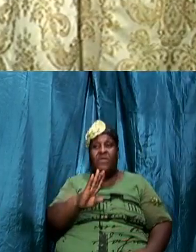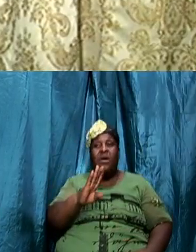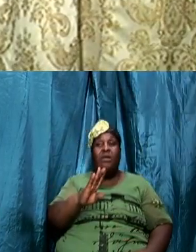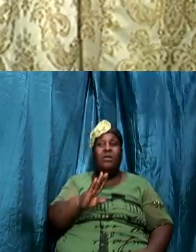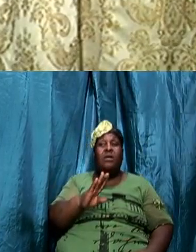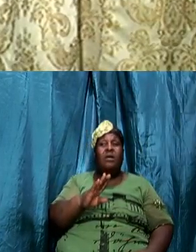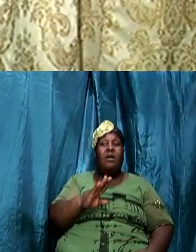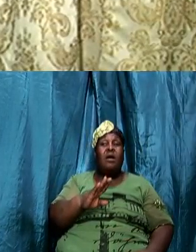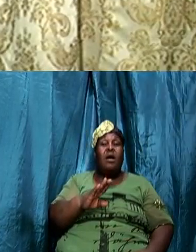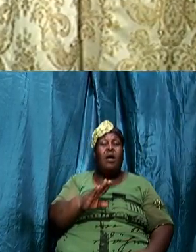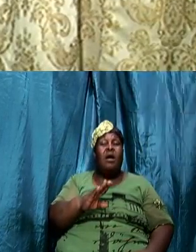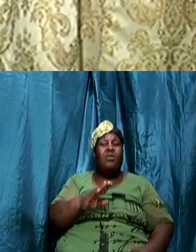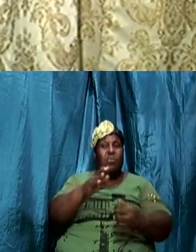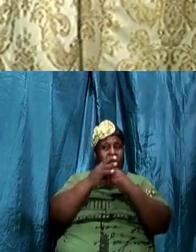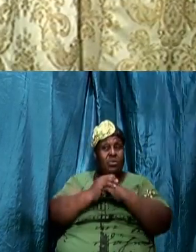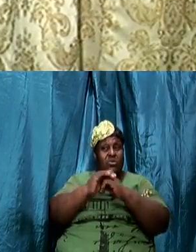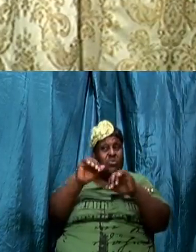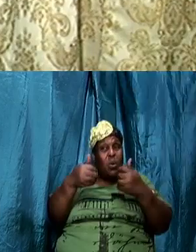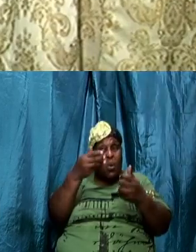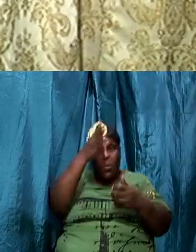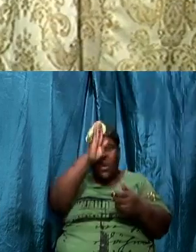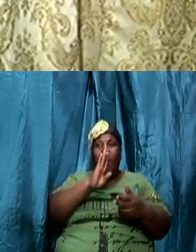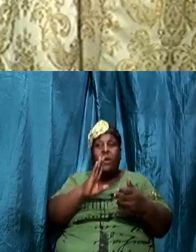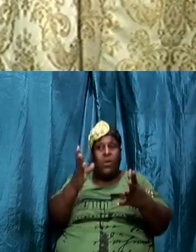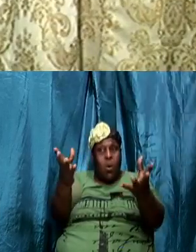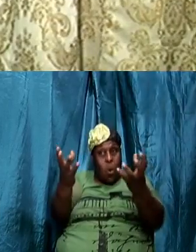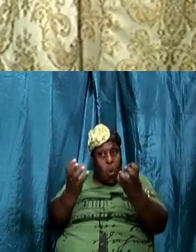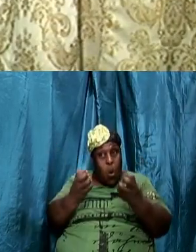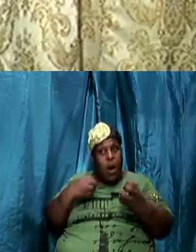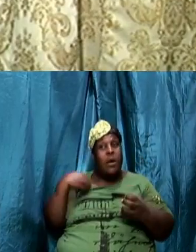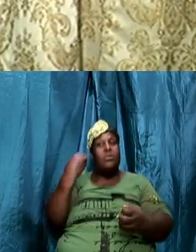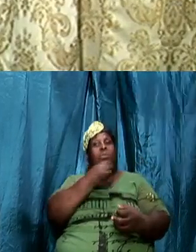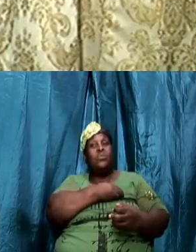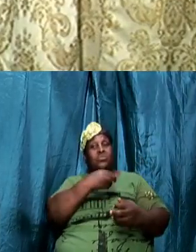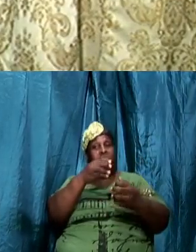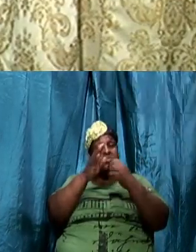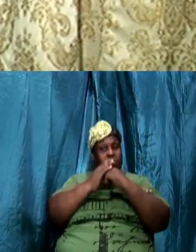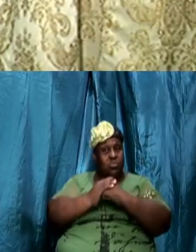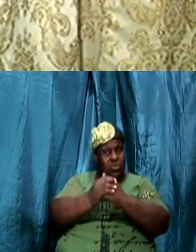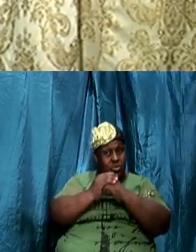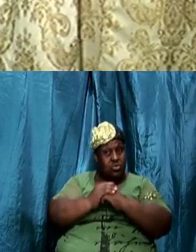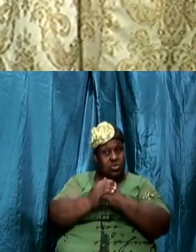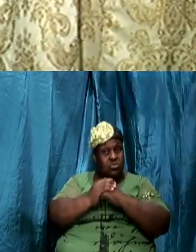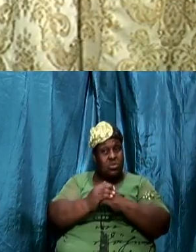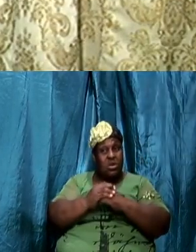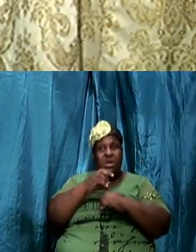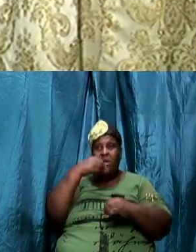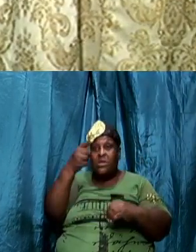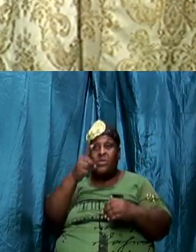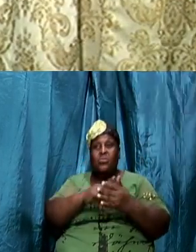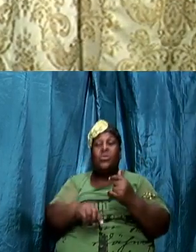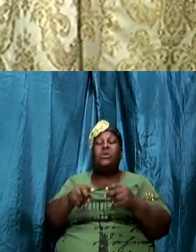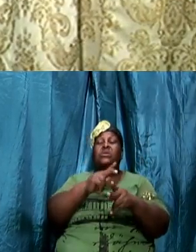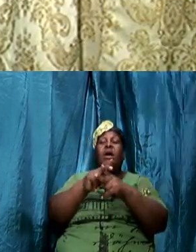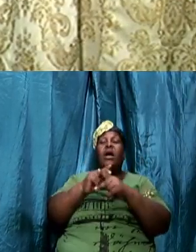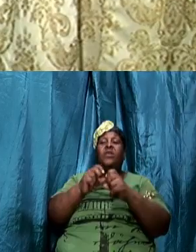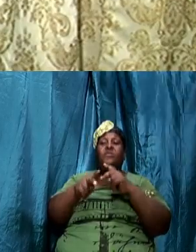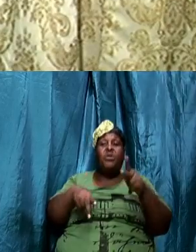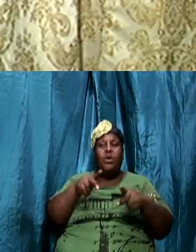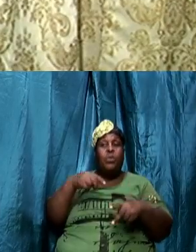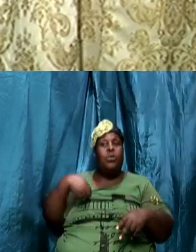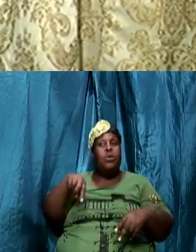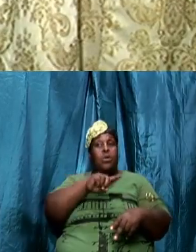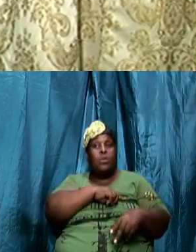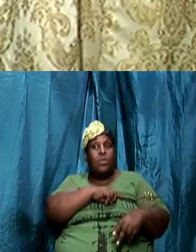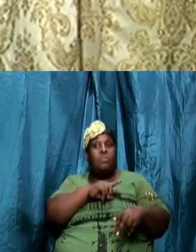he instructs us. He tells us what kind of people we are to be. He tells us how our